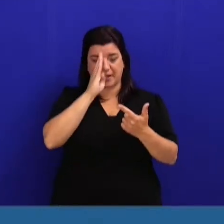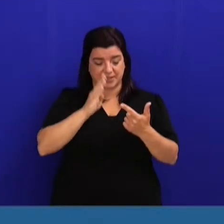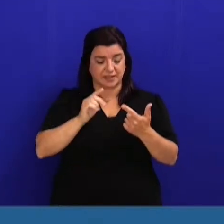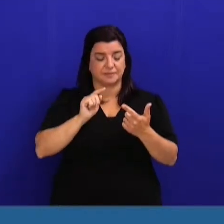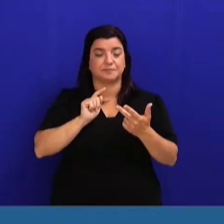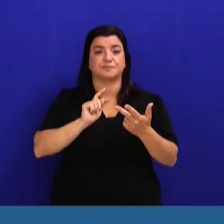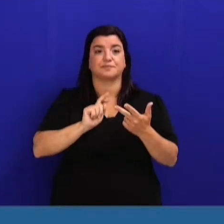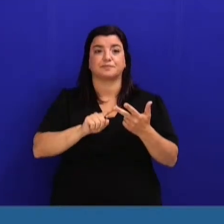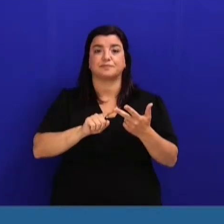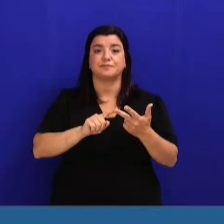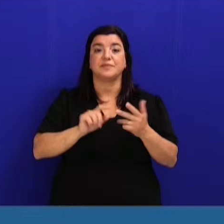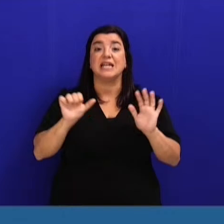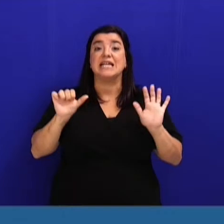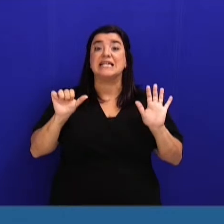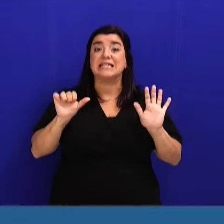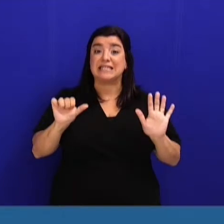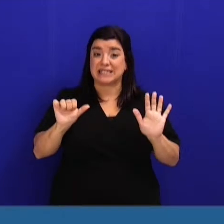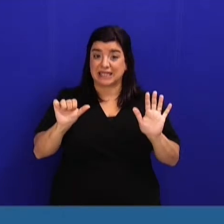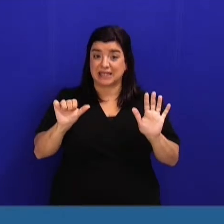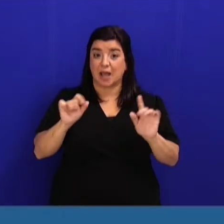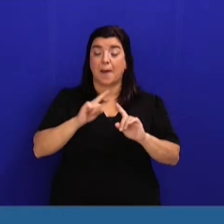6 każijiet ta' South African